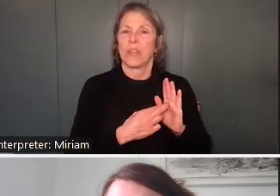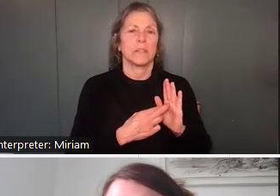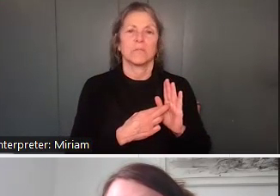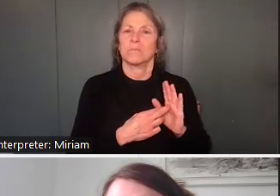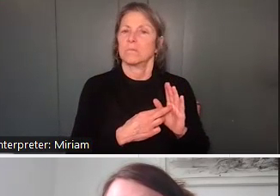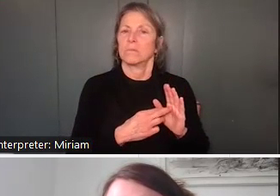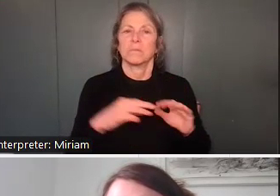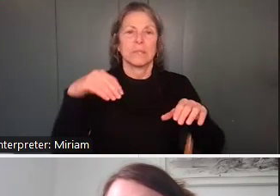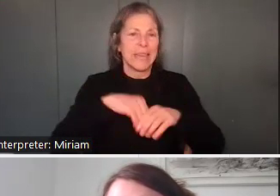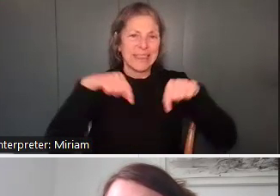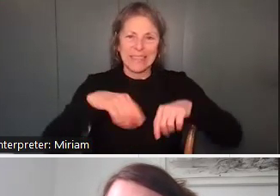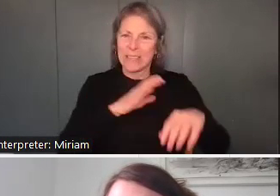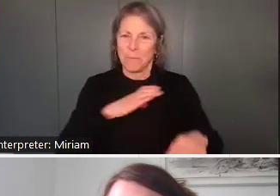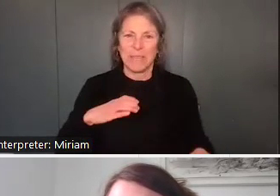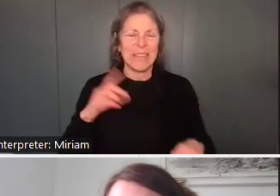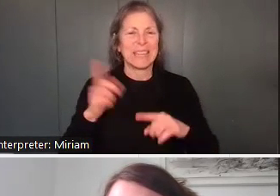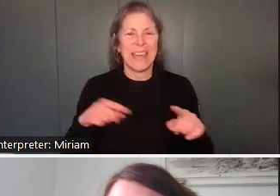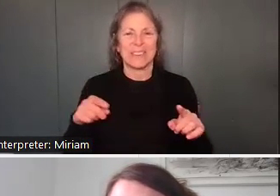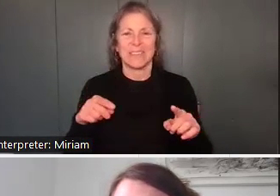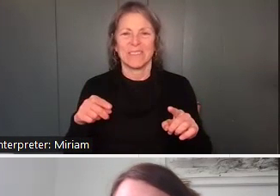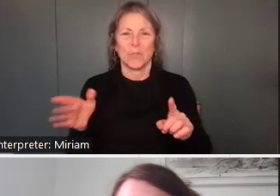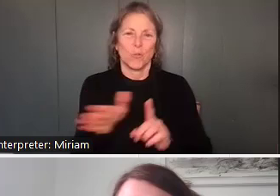of sway how